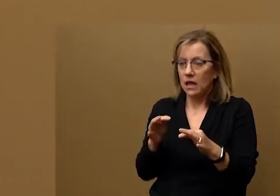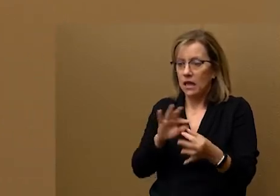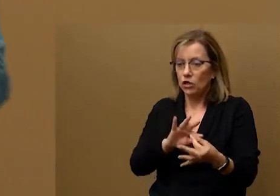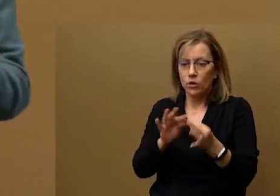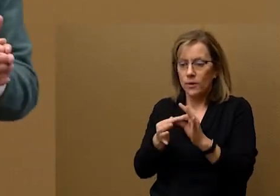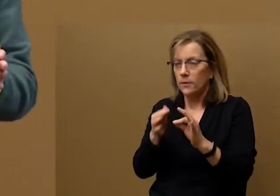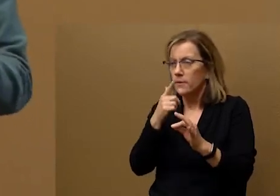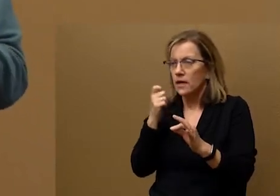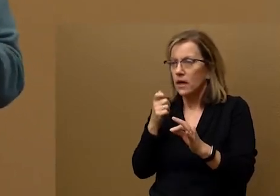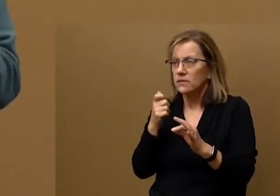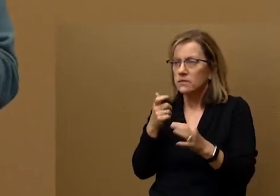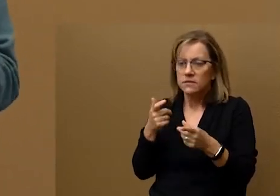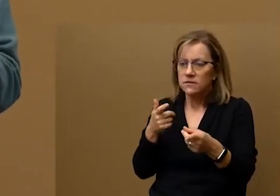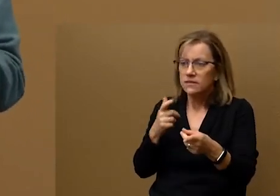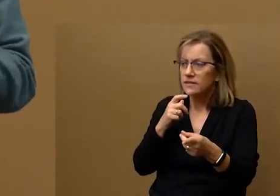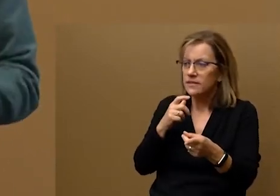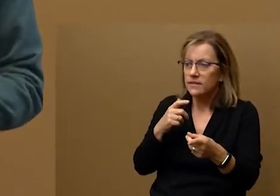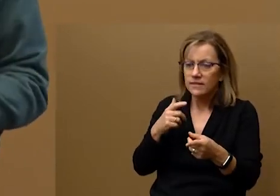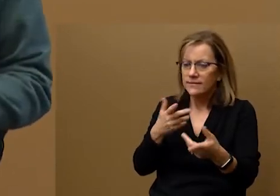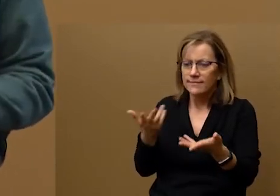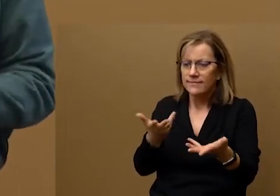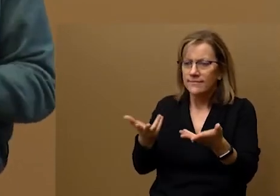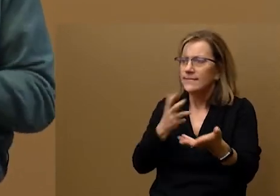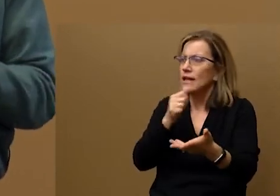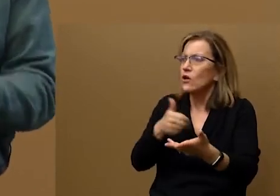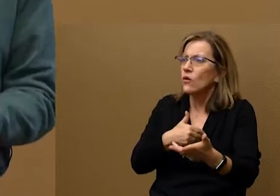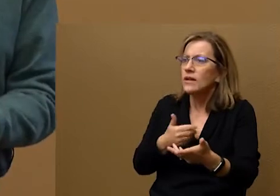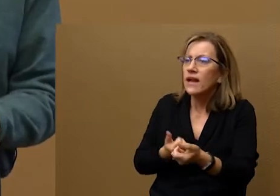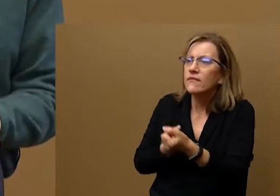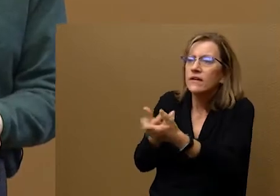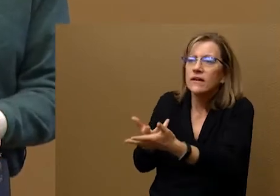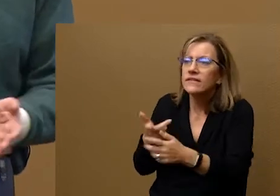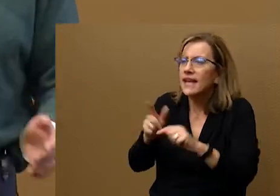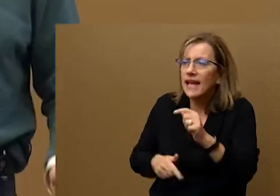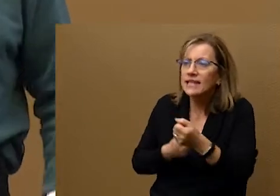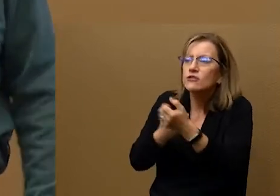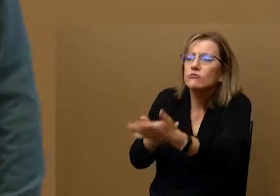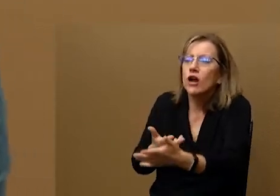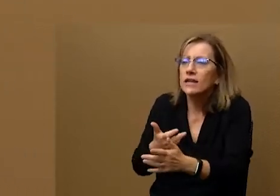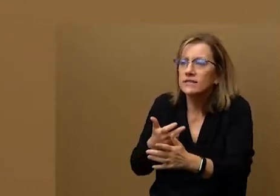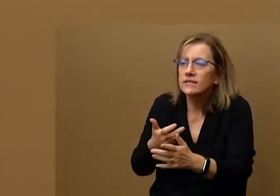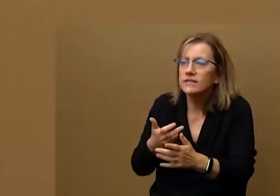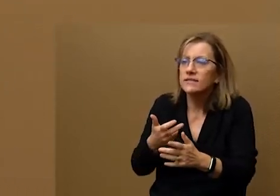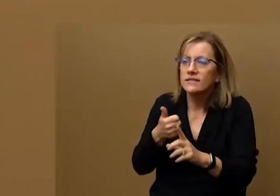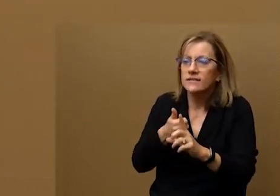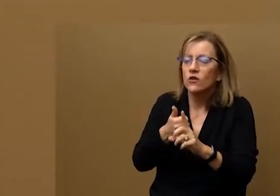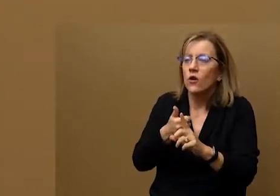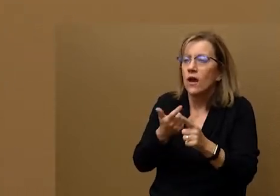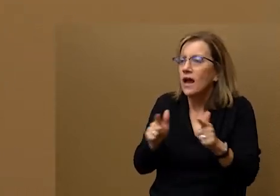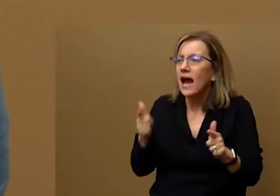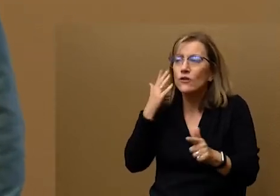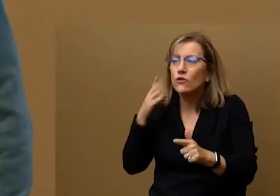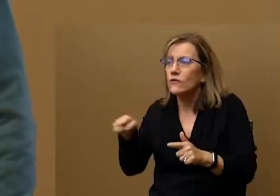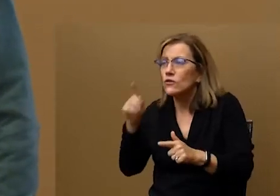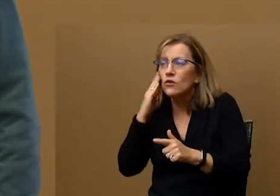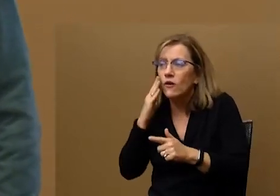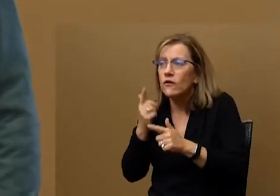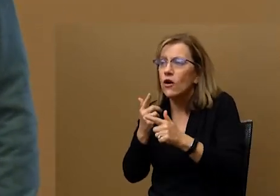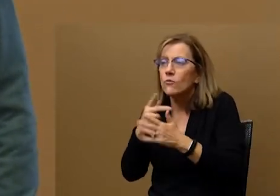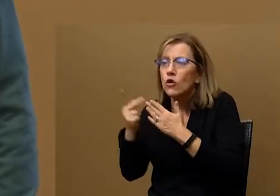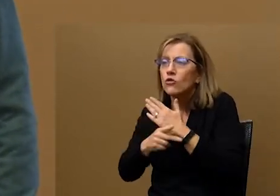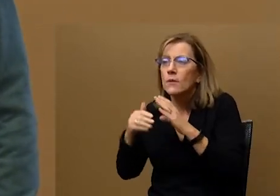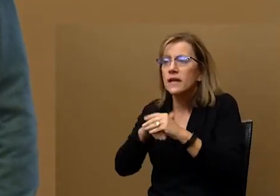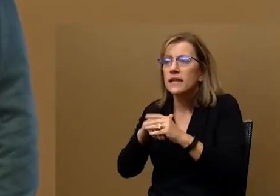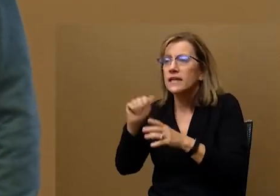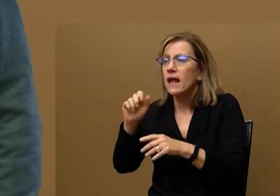explain a concept to them because they literally don't have the words for it in their own language? So if you think about, some of you may know the program in Alabama,